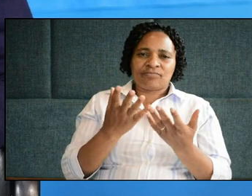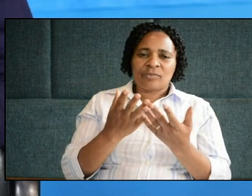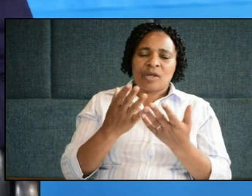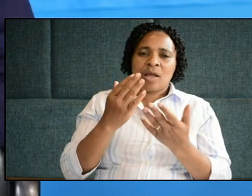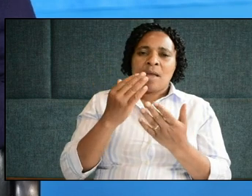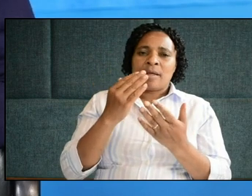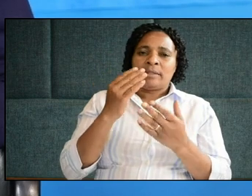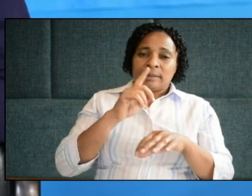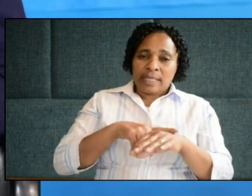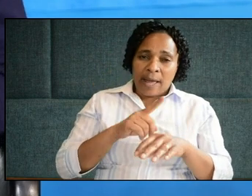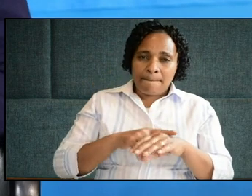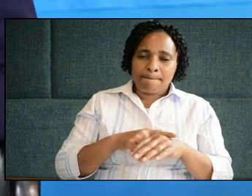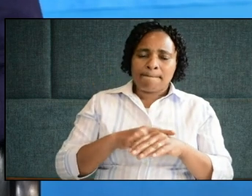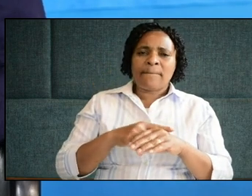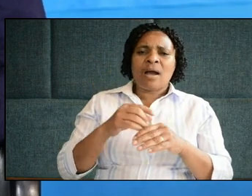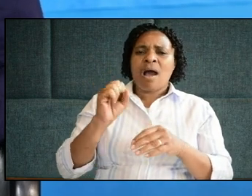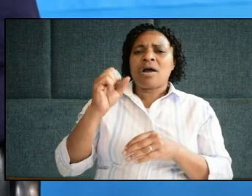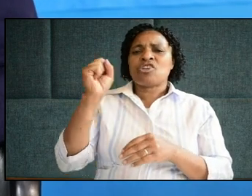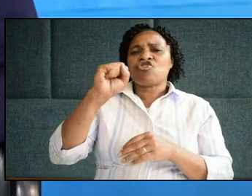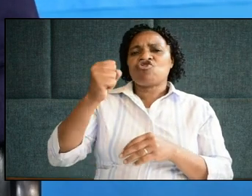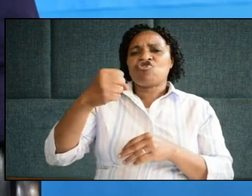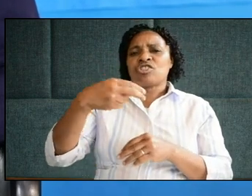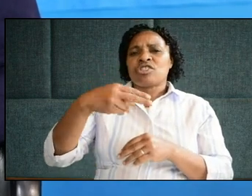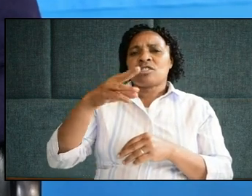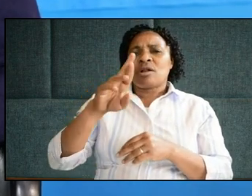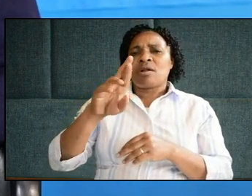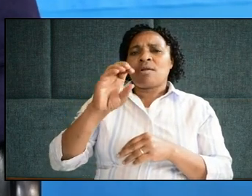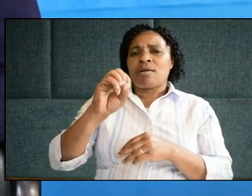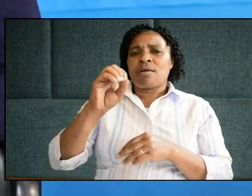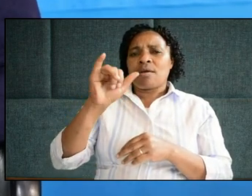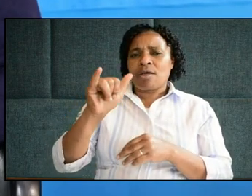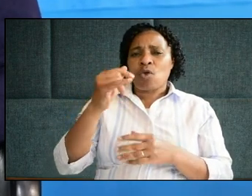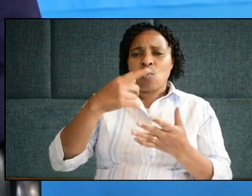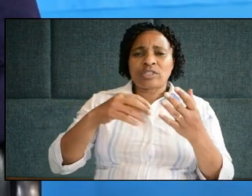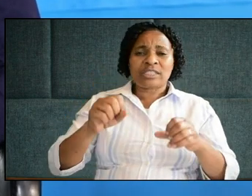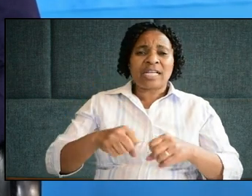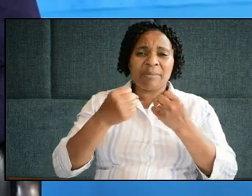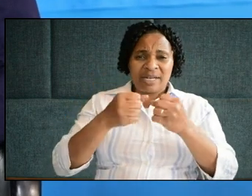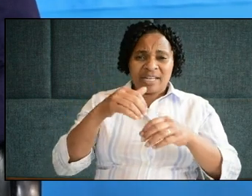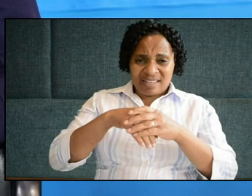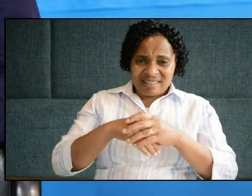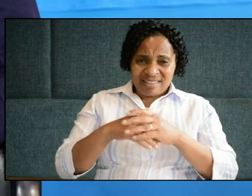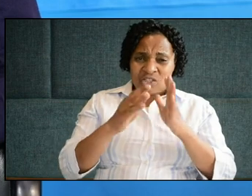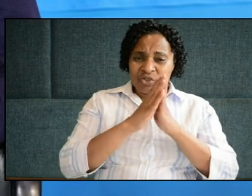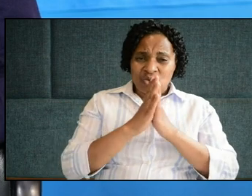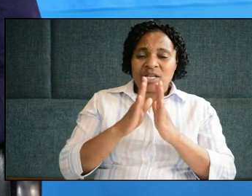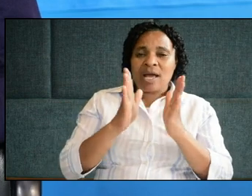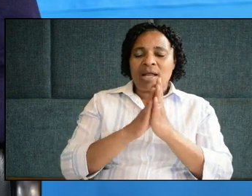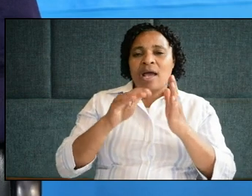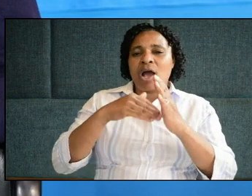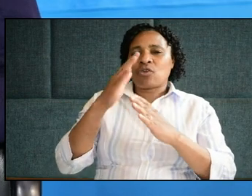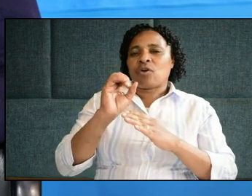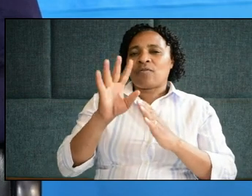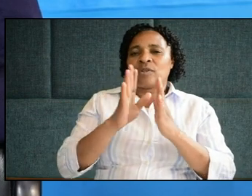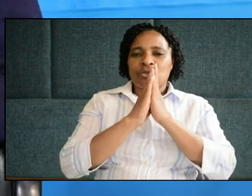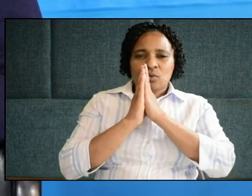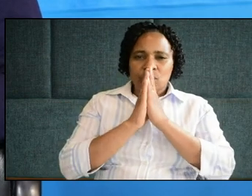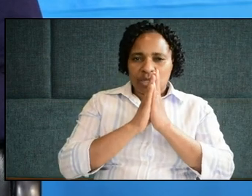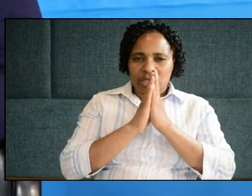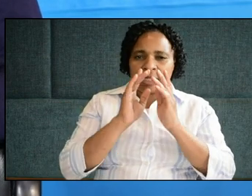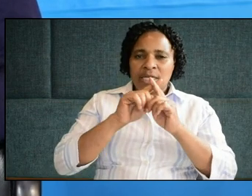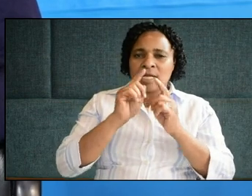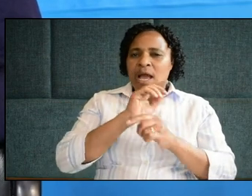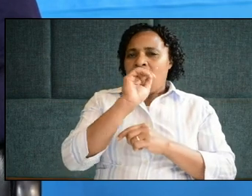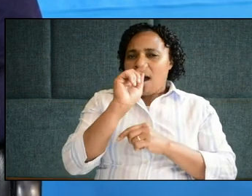you to just elaborate for us what is happening in the story and out of the story, and ask us maybe questions that we